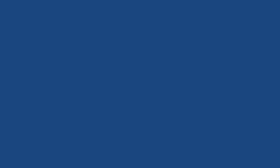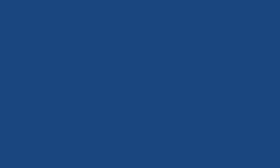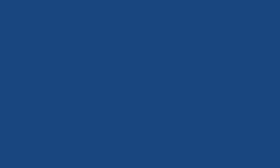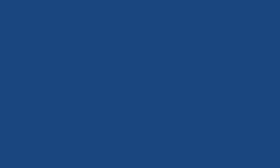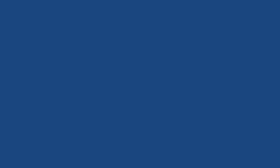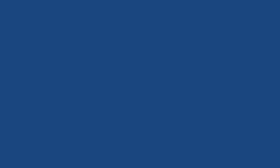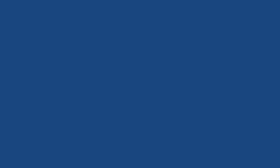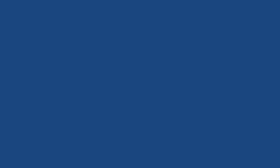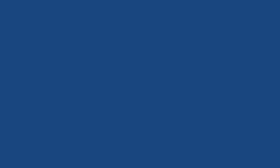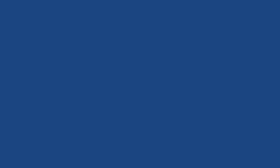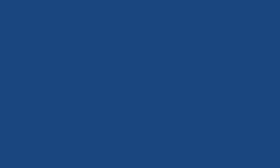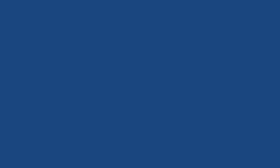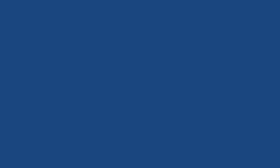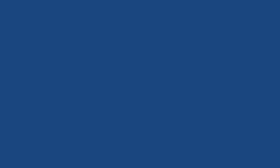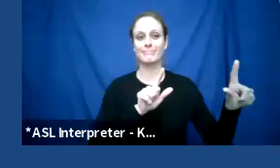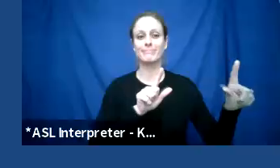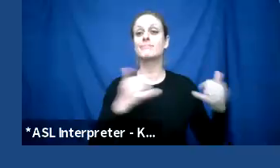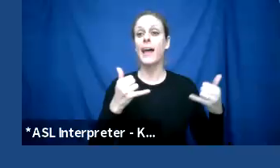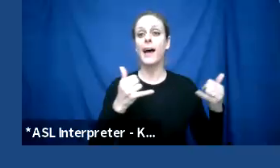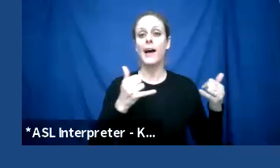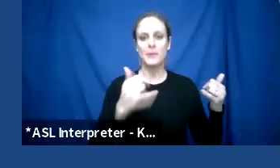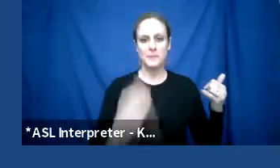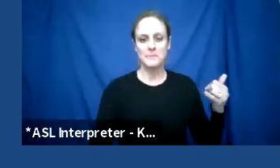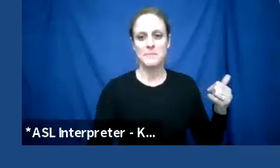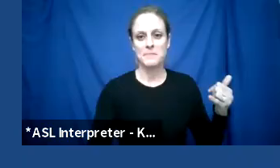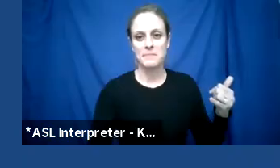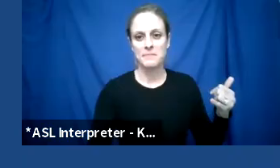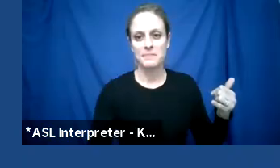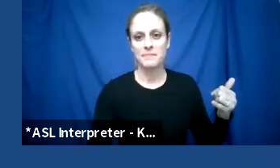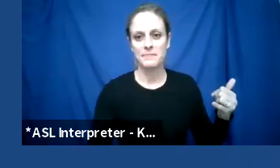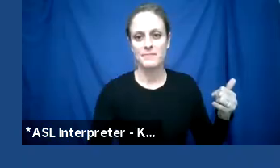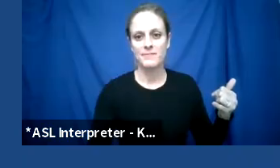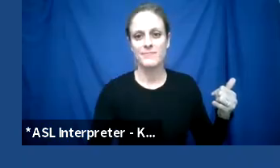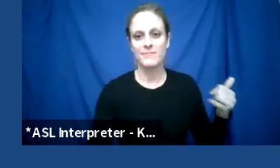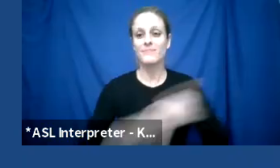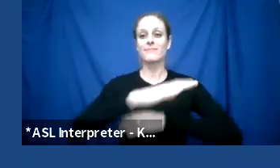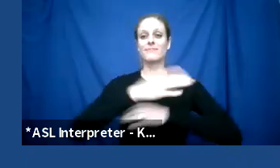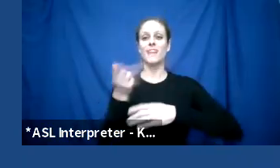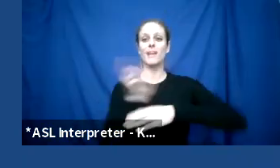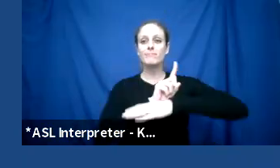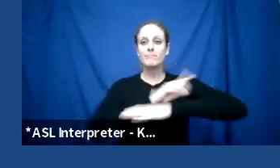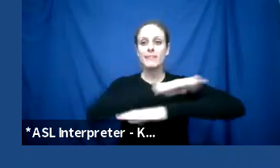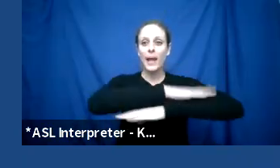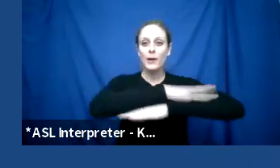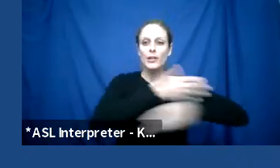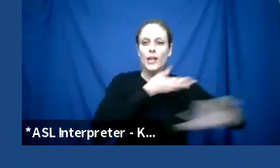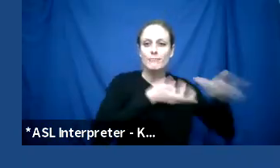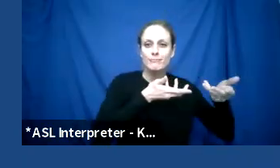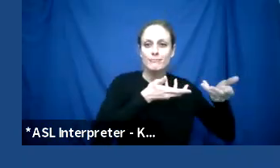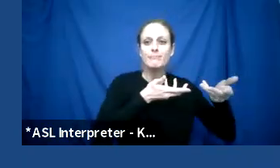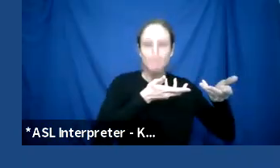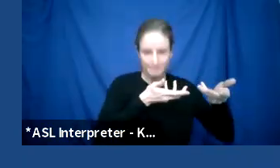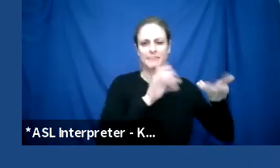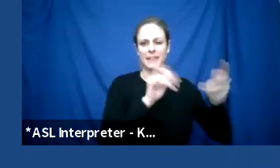Okay, we're going to move on to the next area and talk a little bit about service counters. This is another important area. I'm going to hand it over to Bill. Bill?